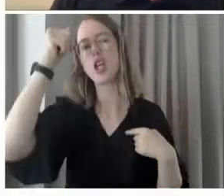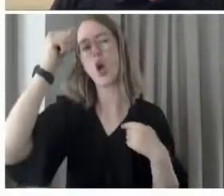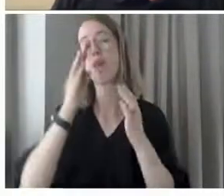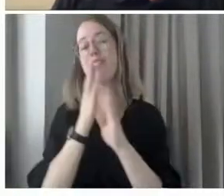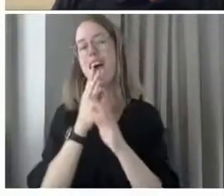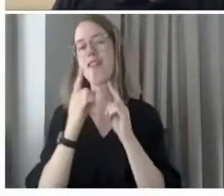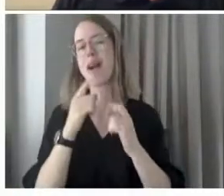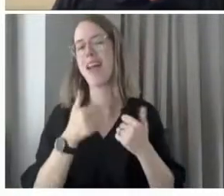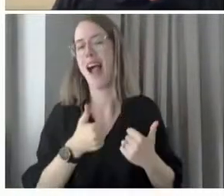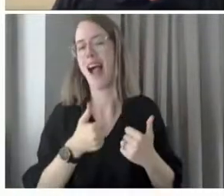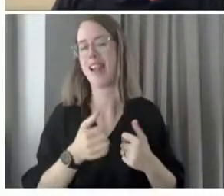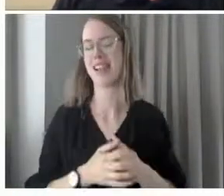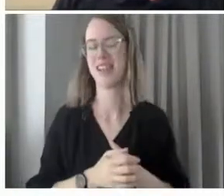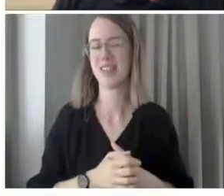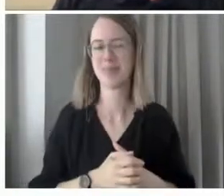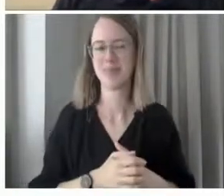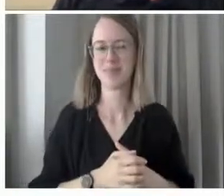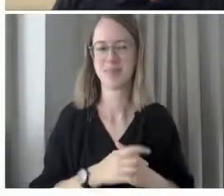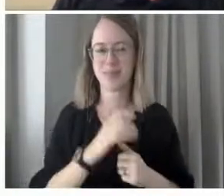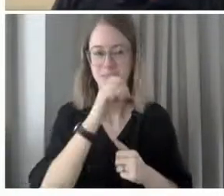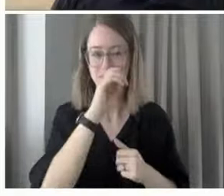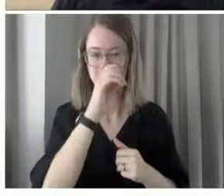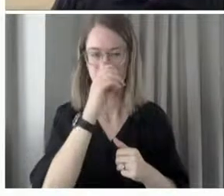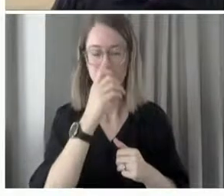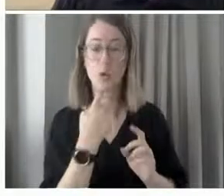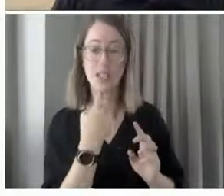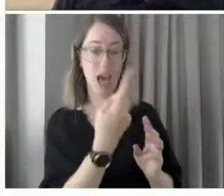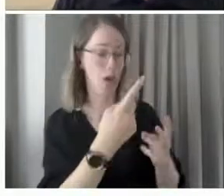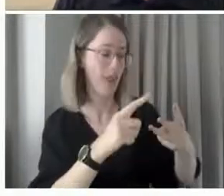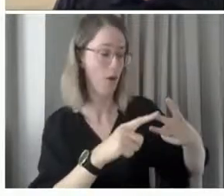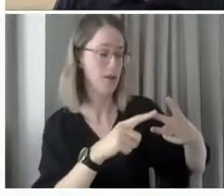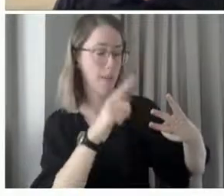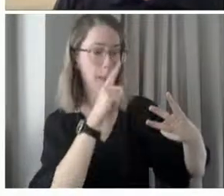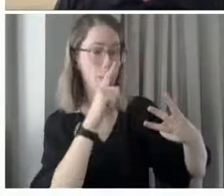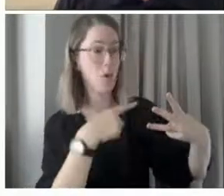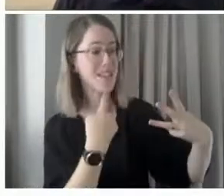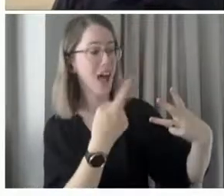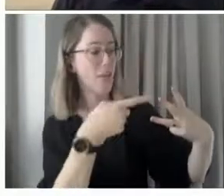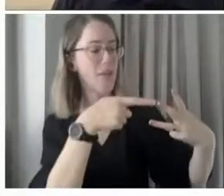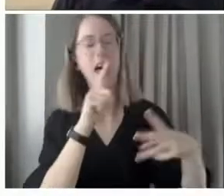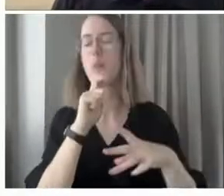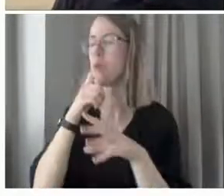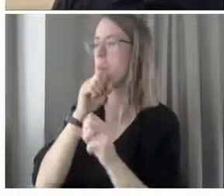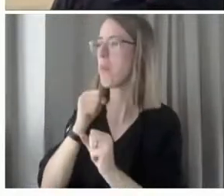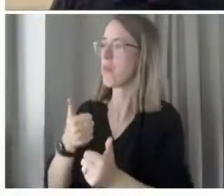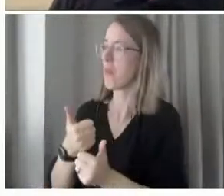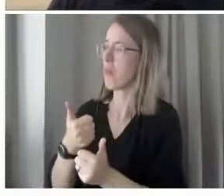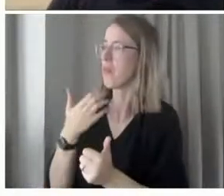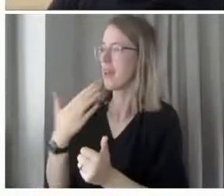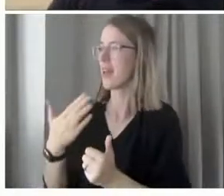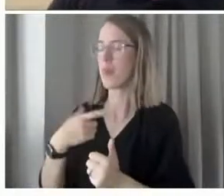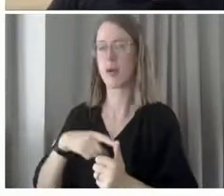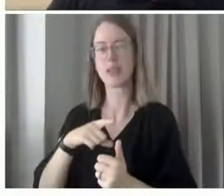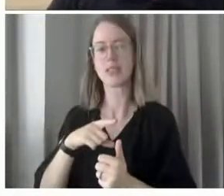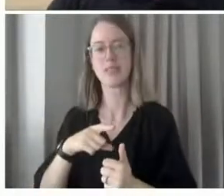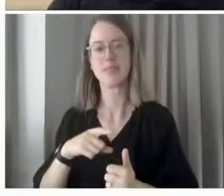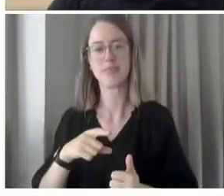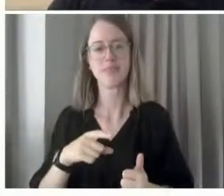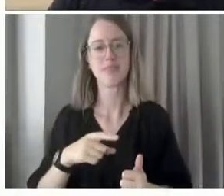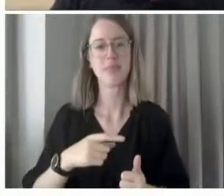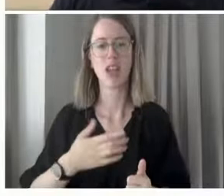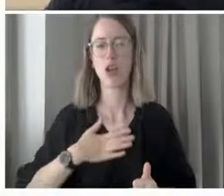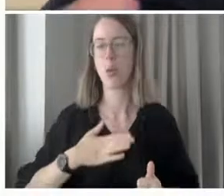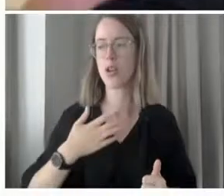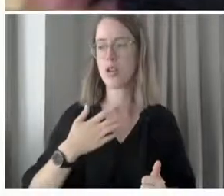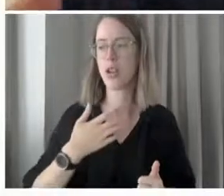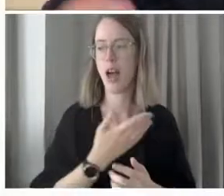tell essence and they would be very pleased you told them. They'd probably keep it to themselves. because possibly because they don't want other people to